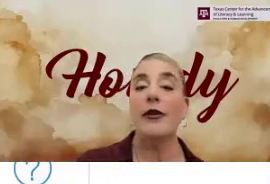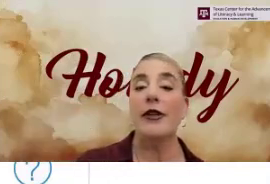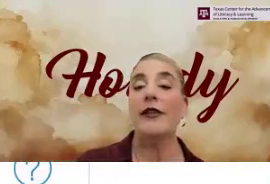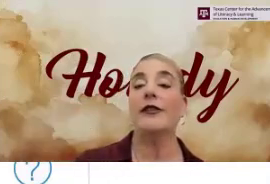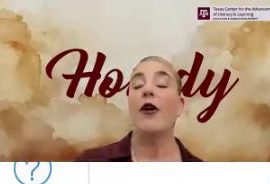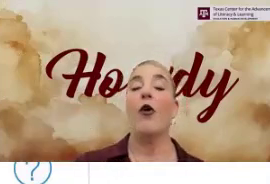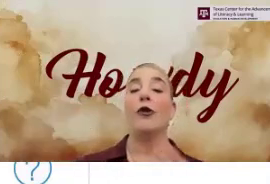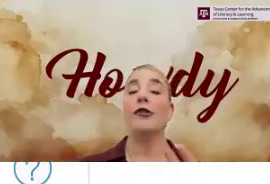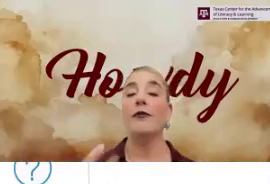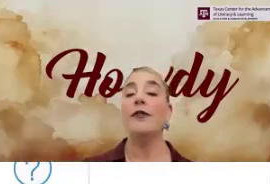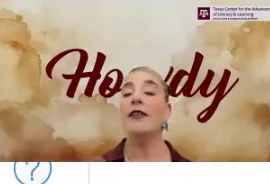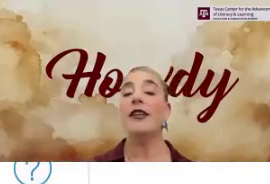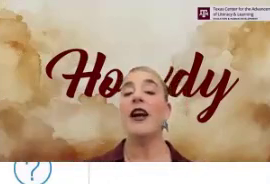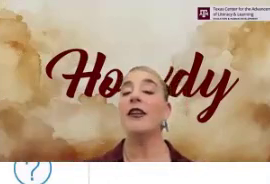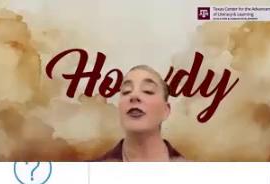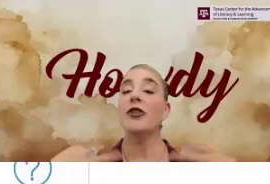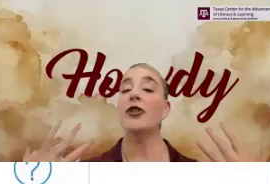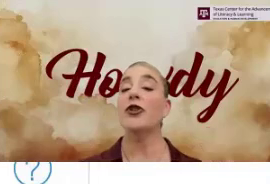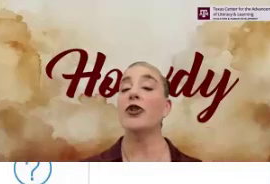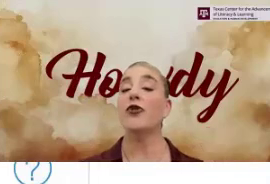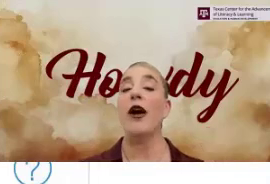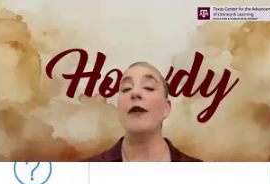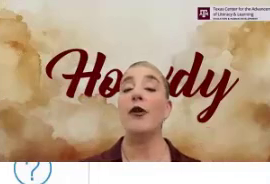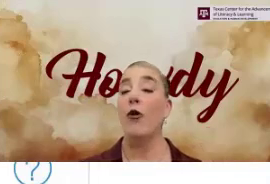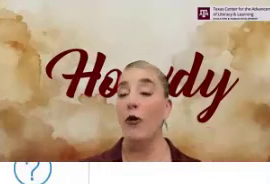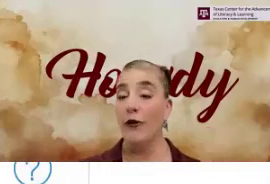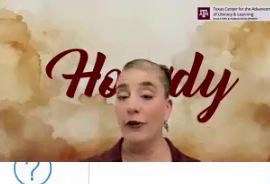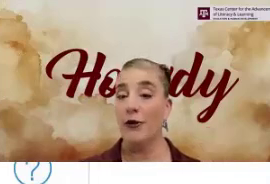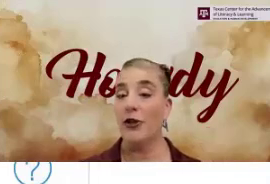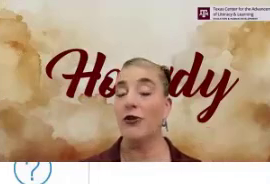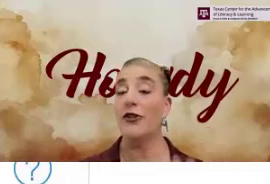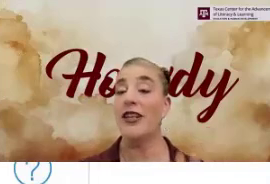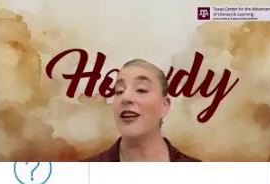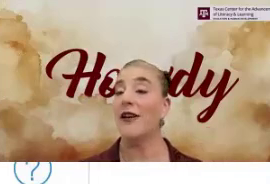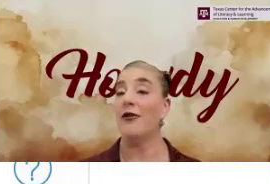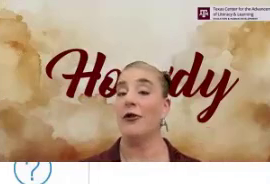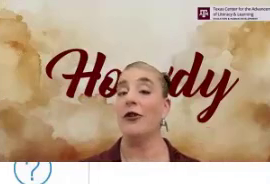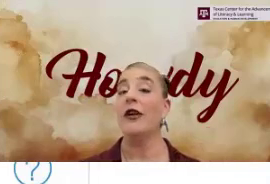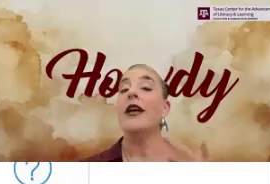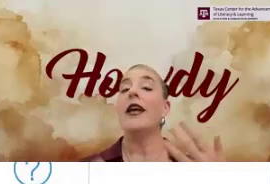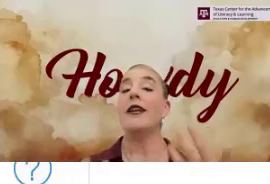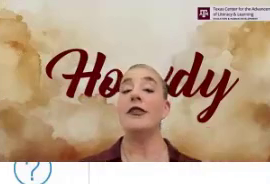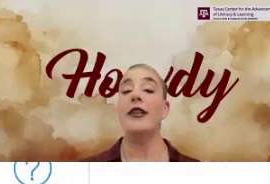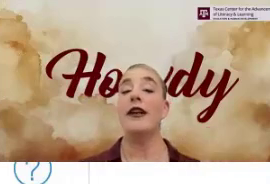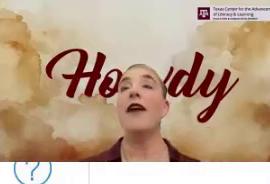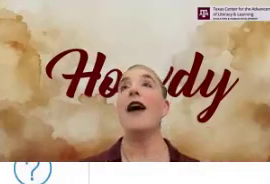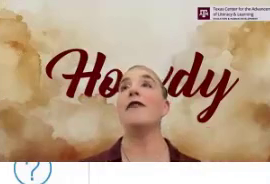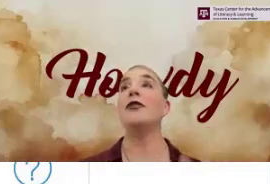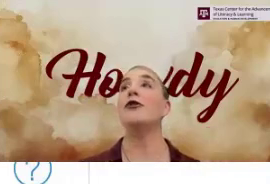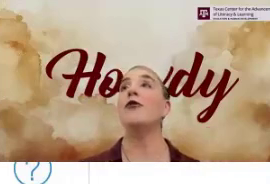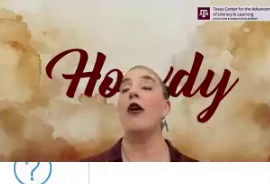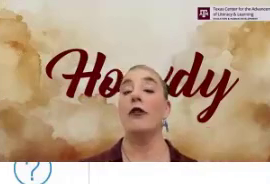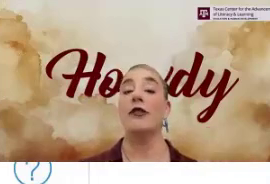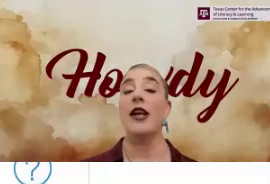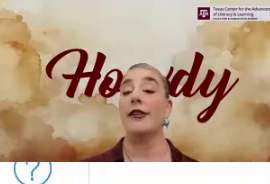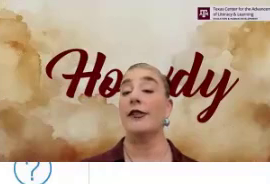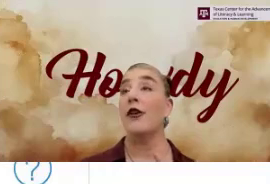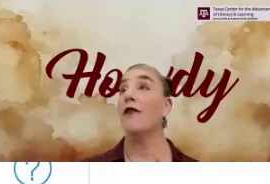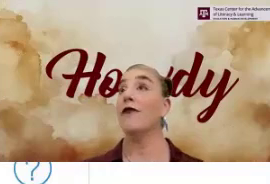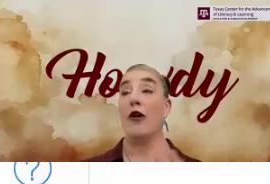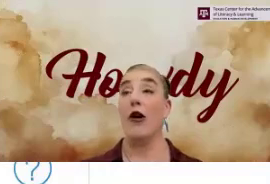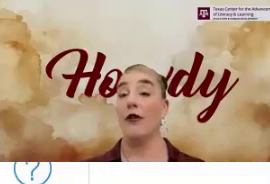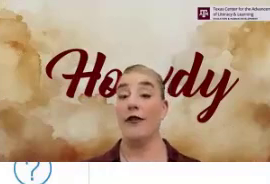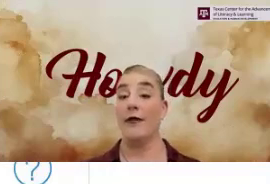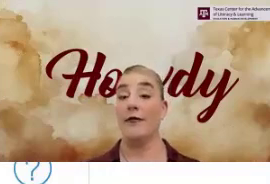hidden disabilities, or something that kind of just describes all those pictures together instead of having to do alt